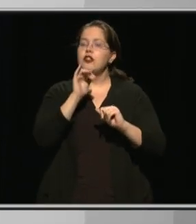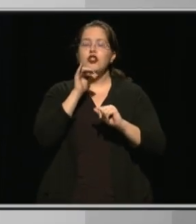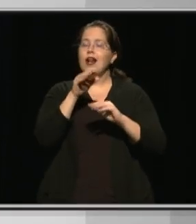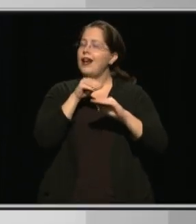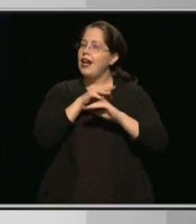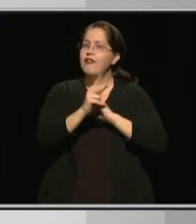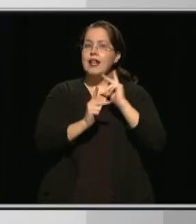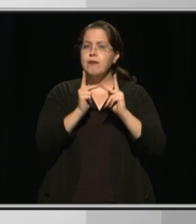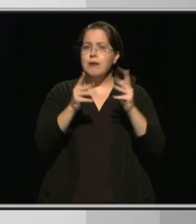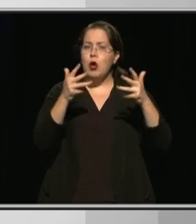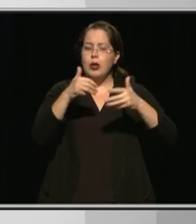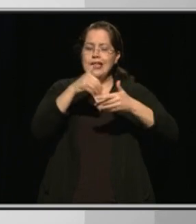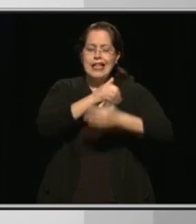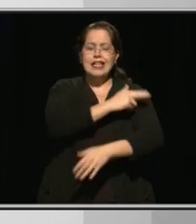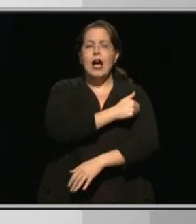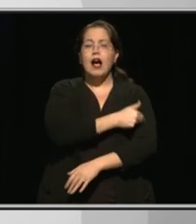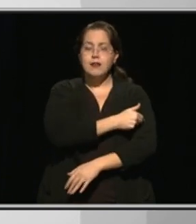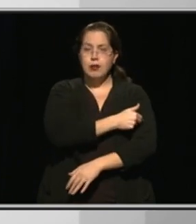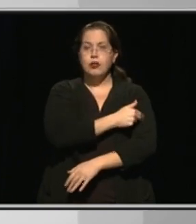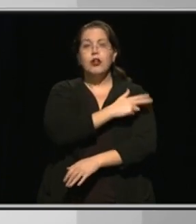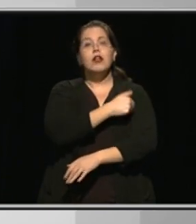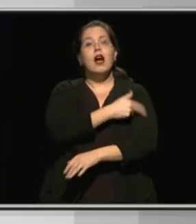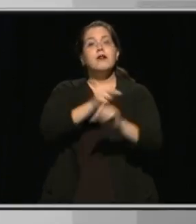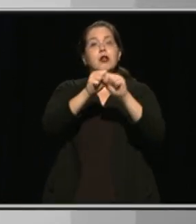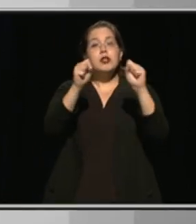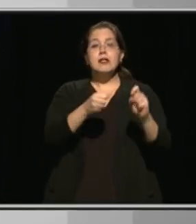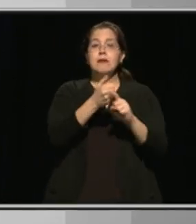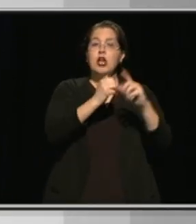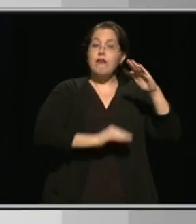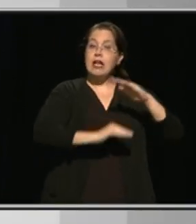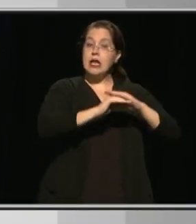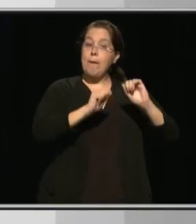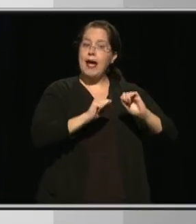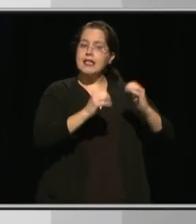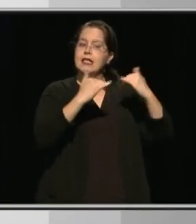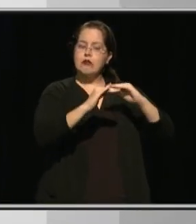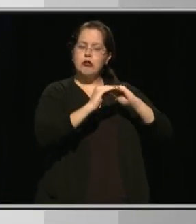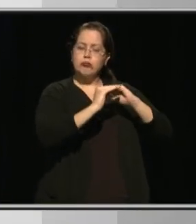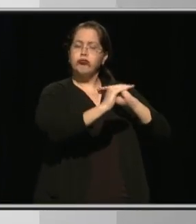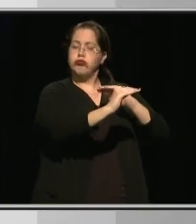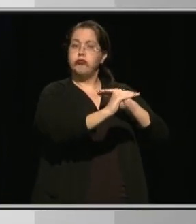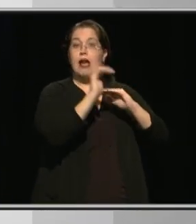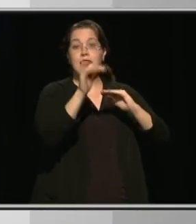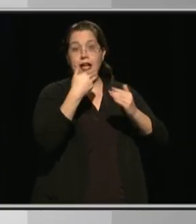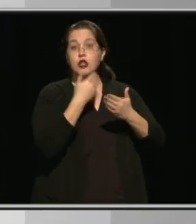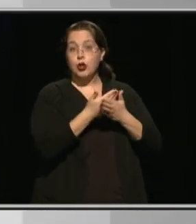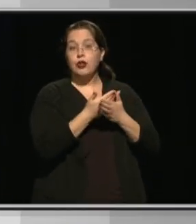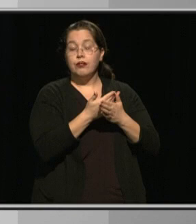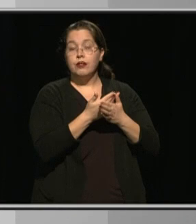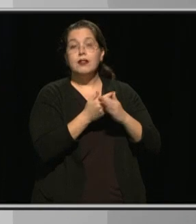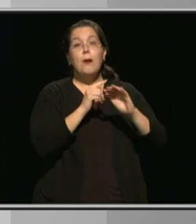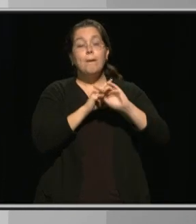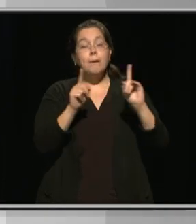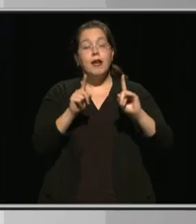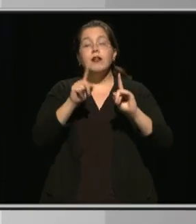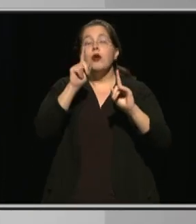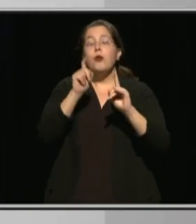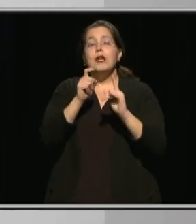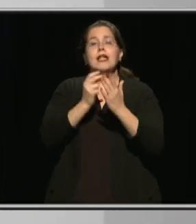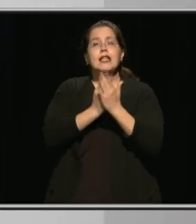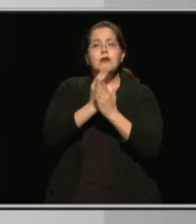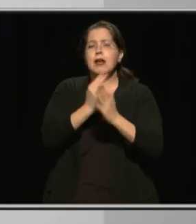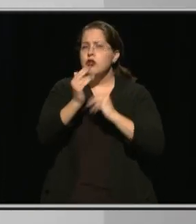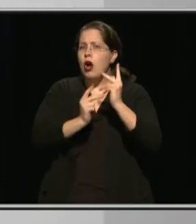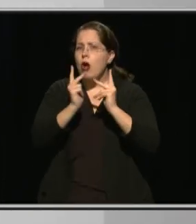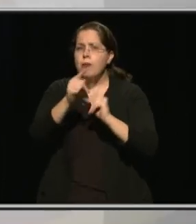those who are in the hospital. The hospital system capacity does remain stable, though, and that is a good thing. But we need to make sure